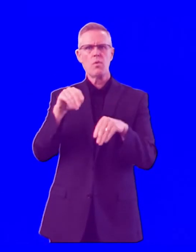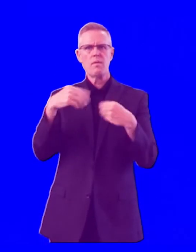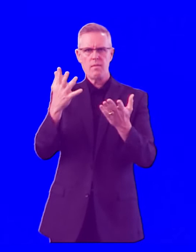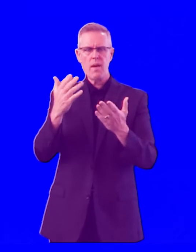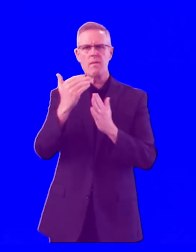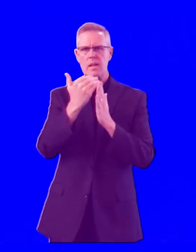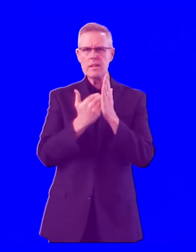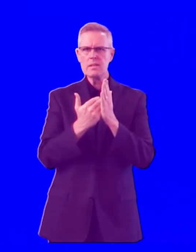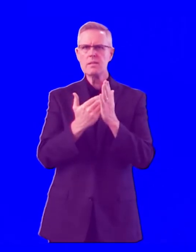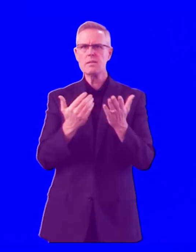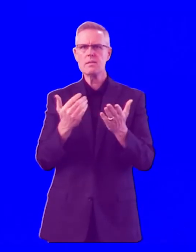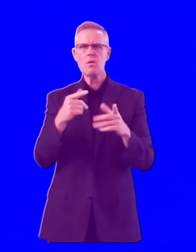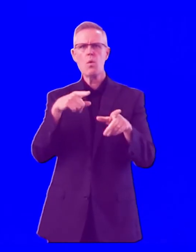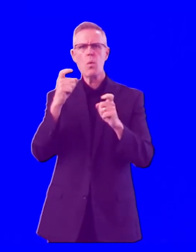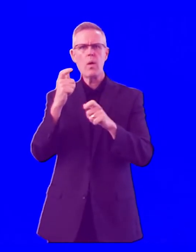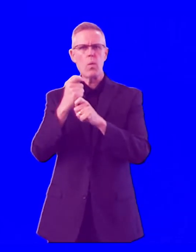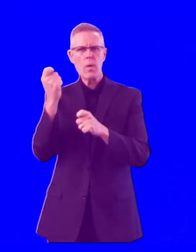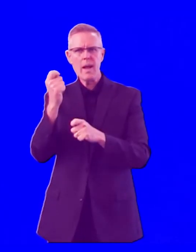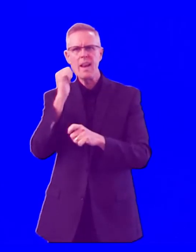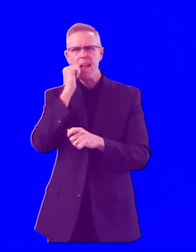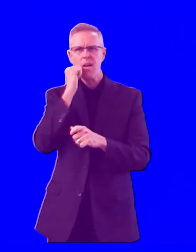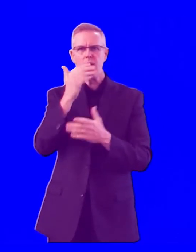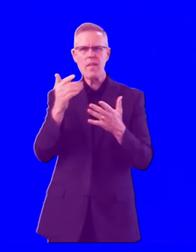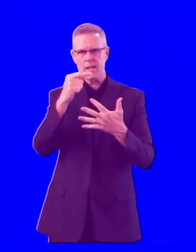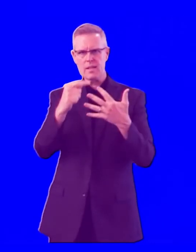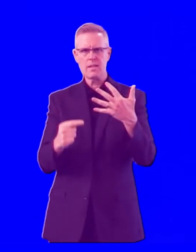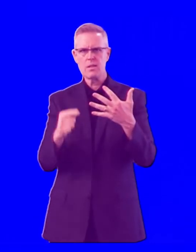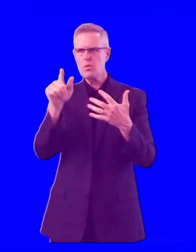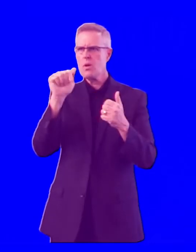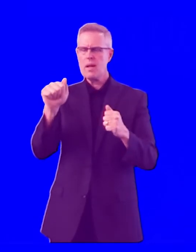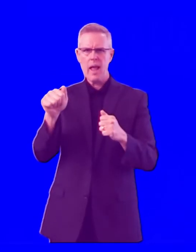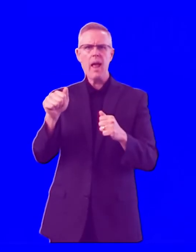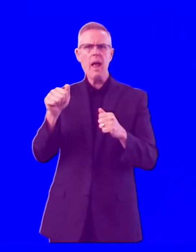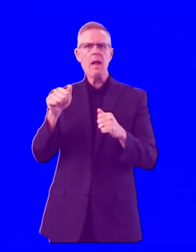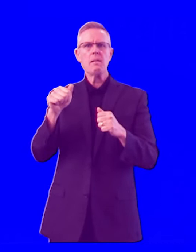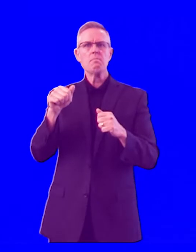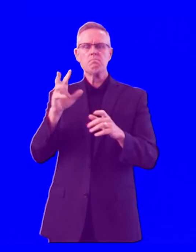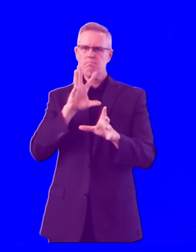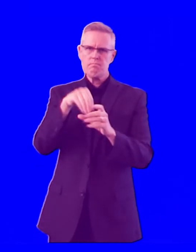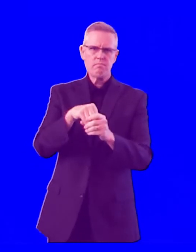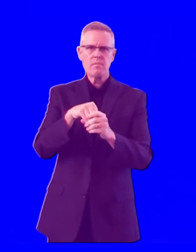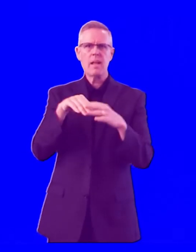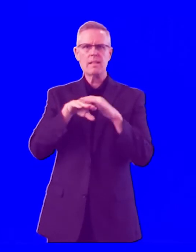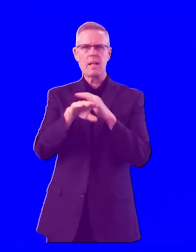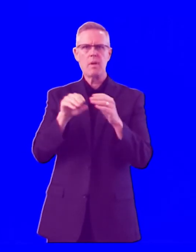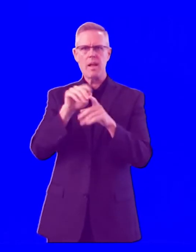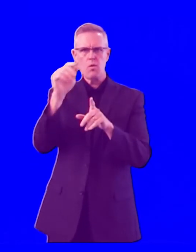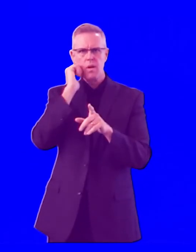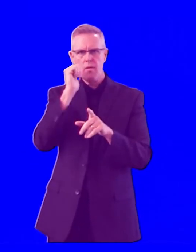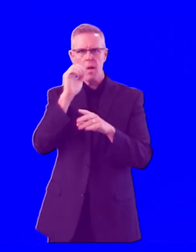you a list of quick win, everyday items that you can use to infuse accessibility into your